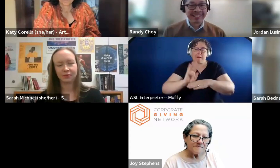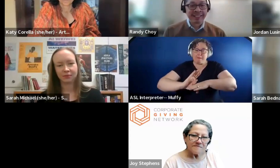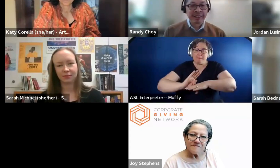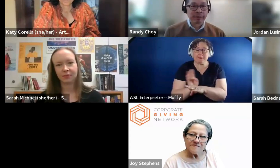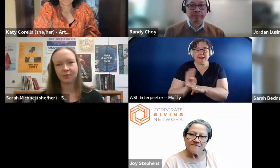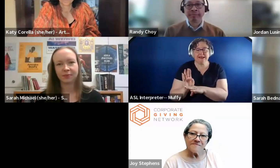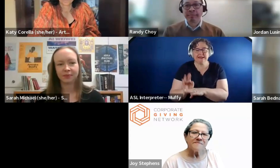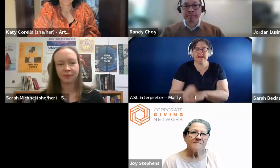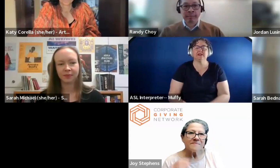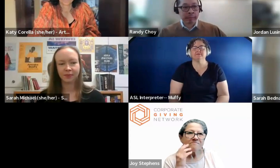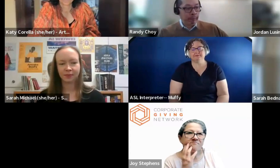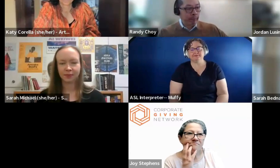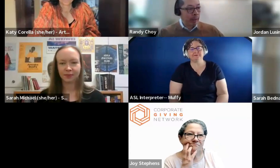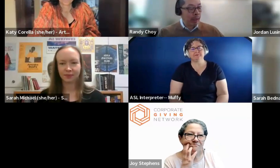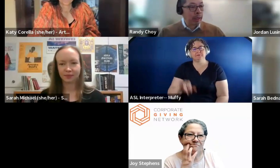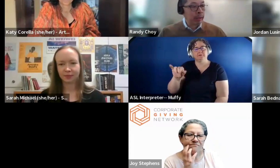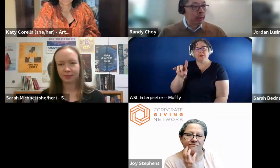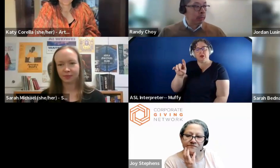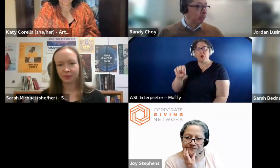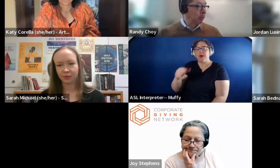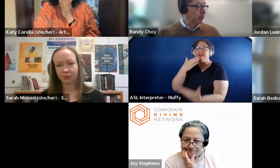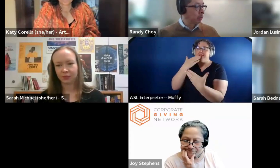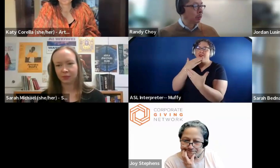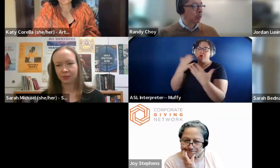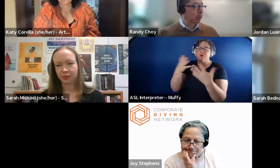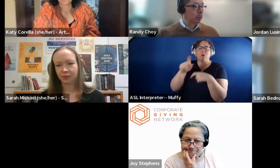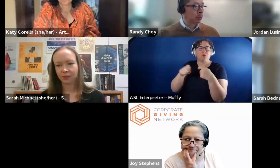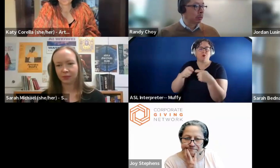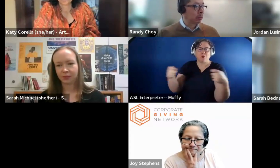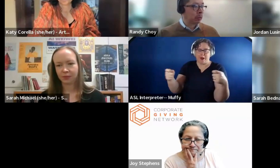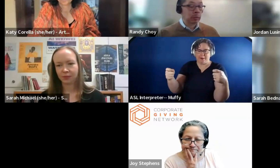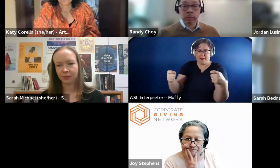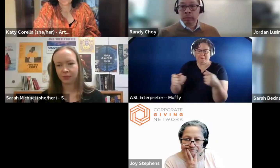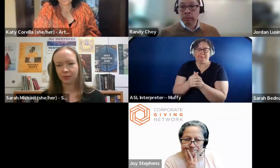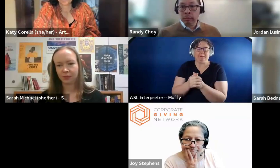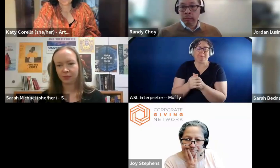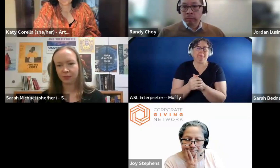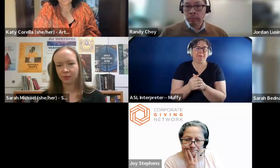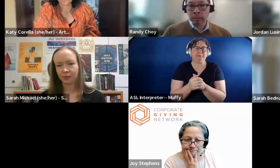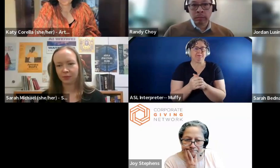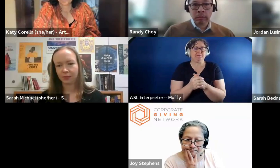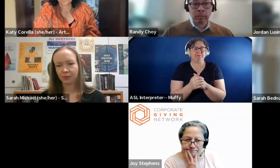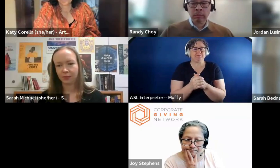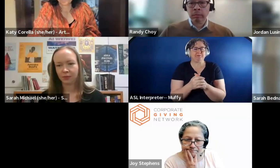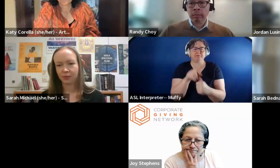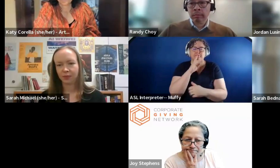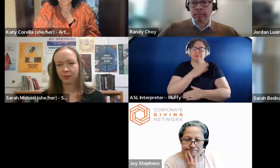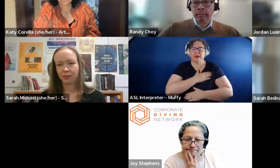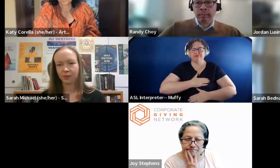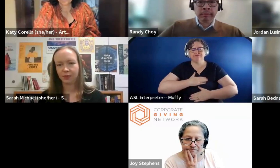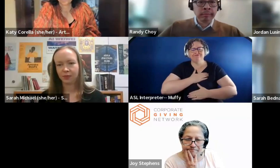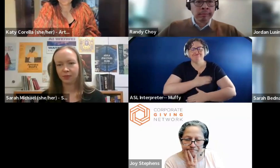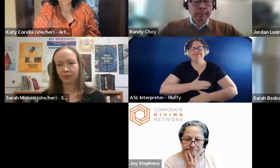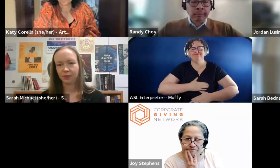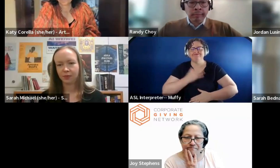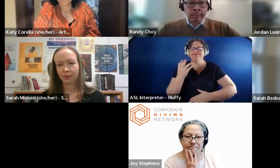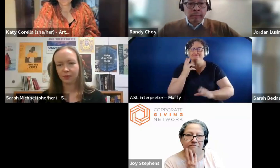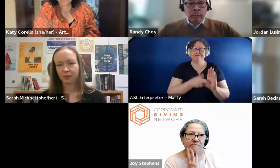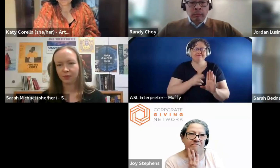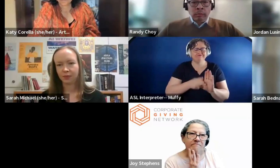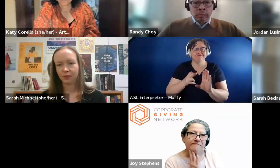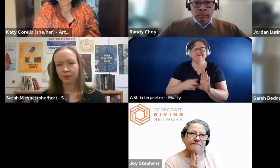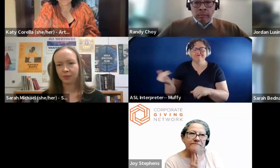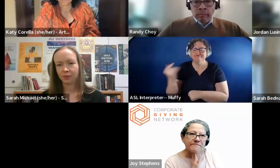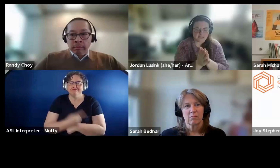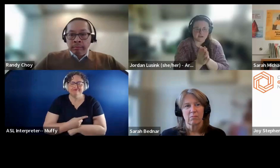much. I think we are going to wrap it up there. Really appreciate everyone joining us today,